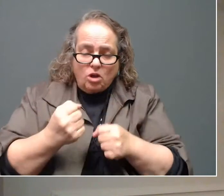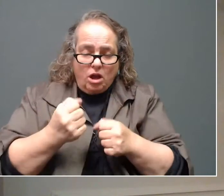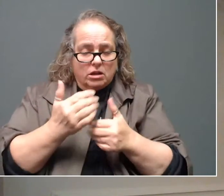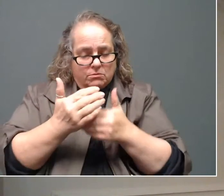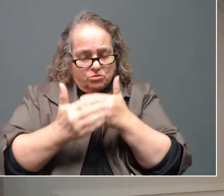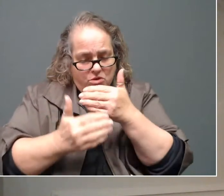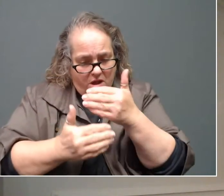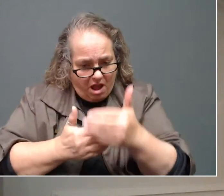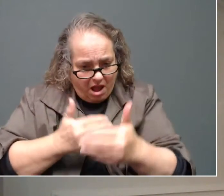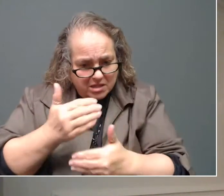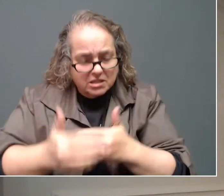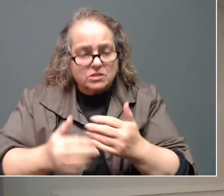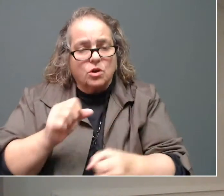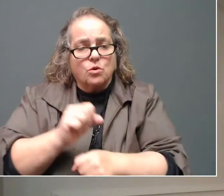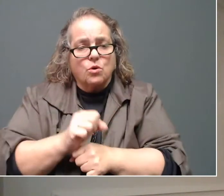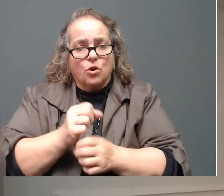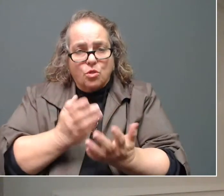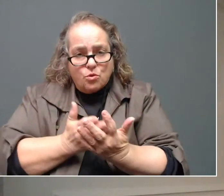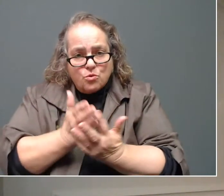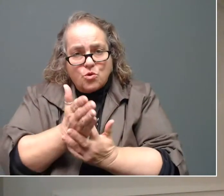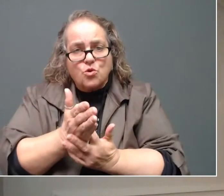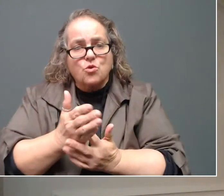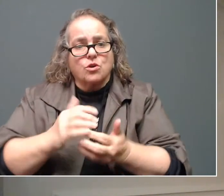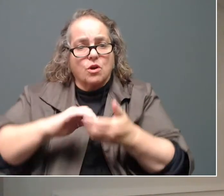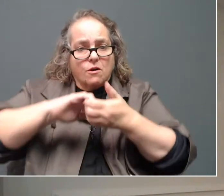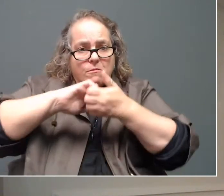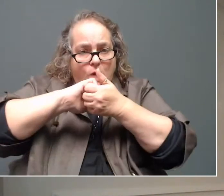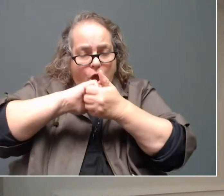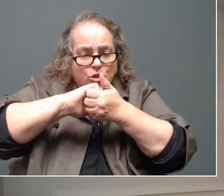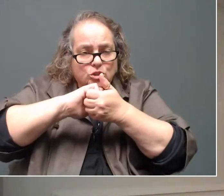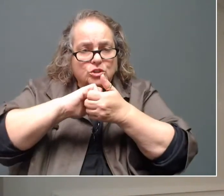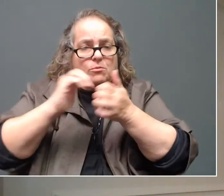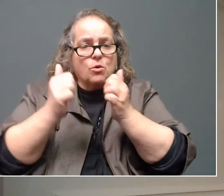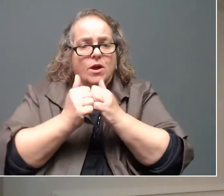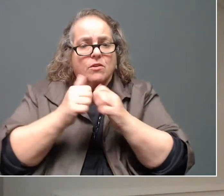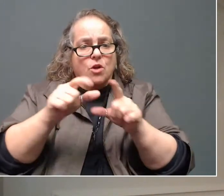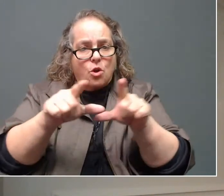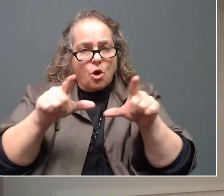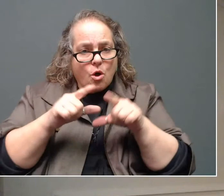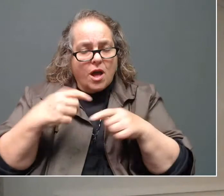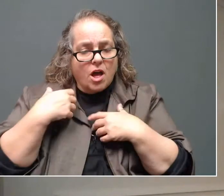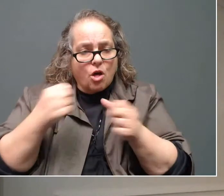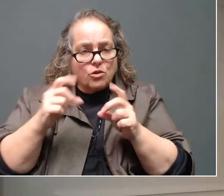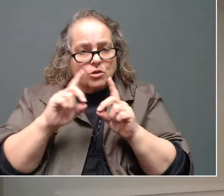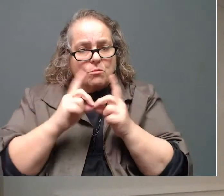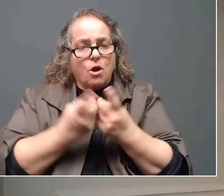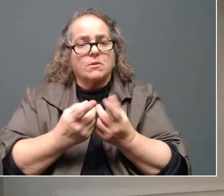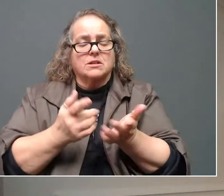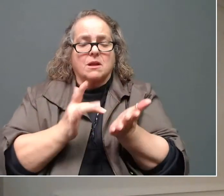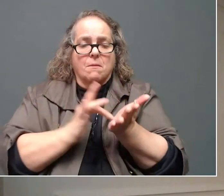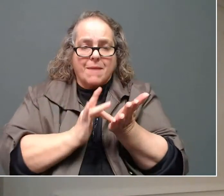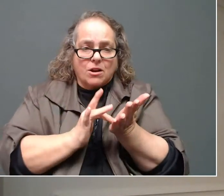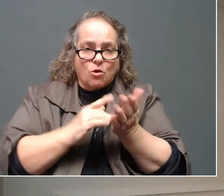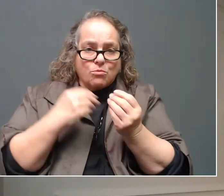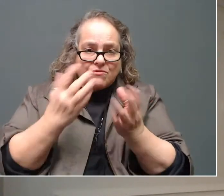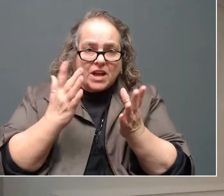work through it in partnership with the local health departments and medical providers as we go through